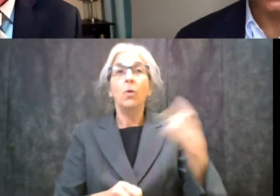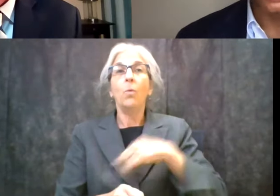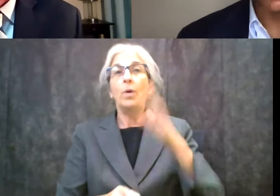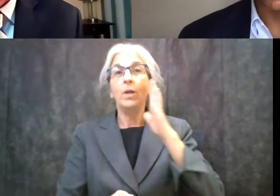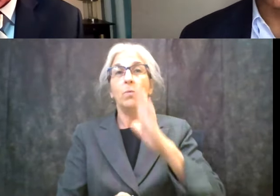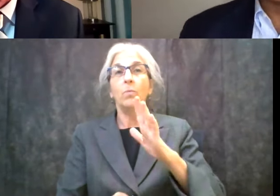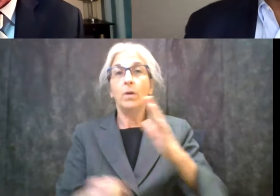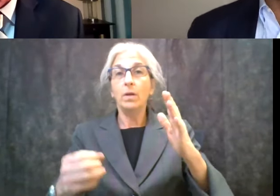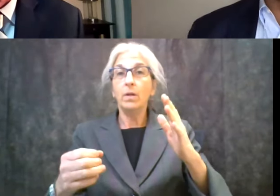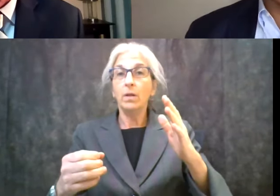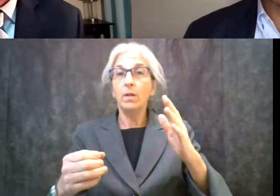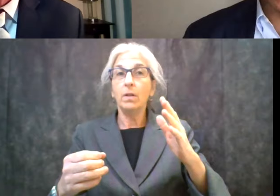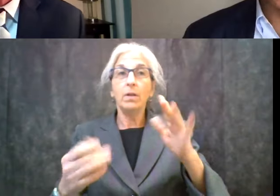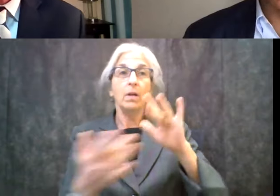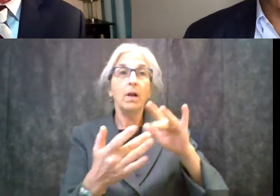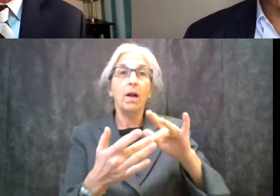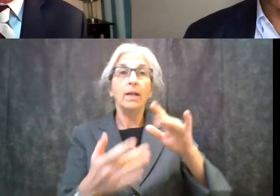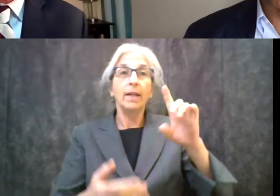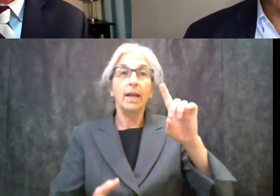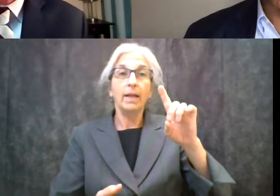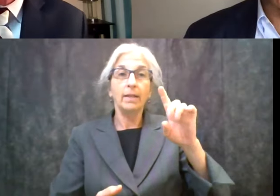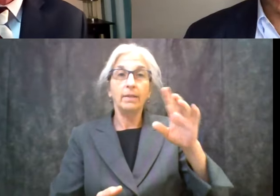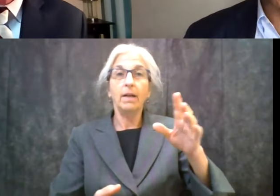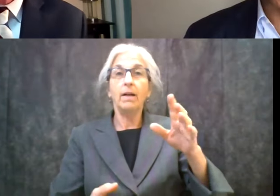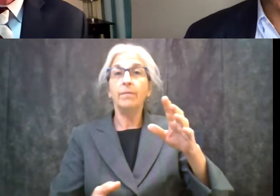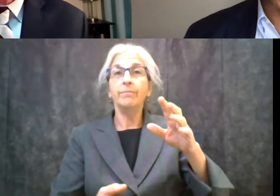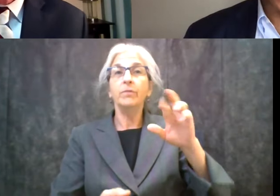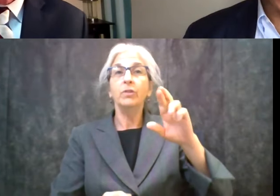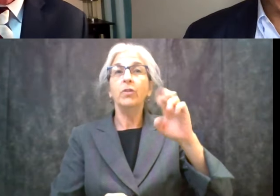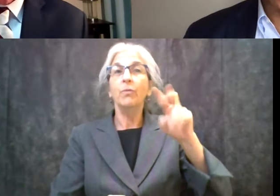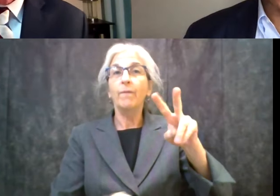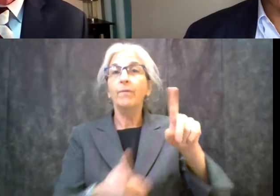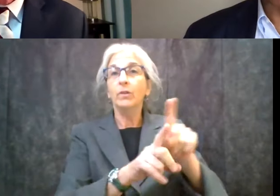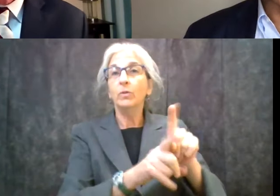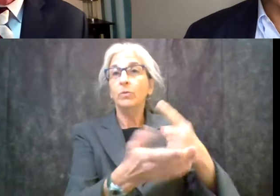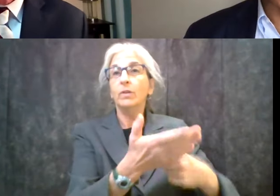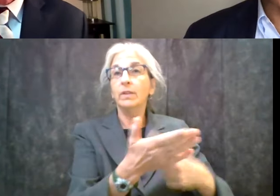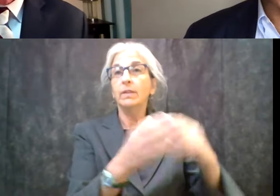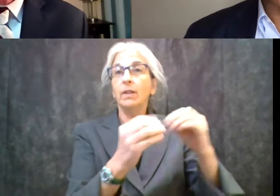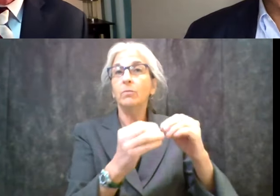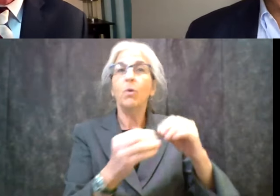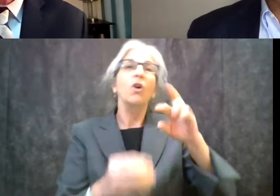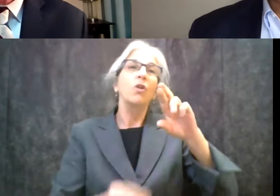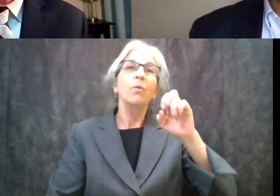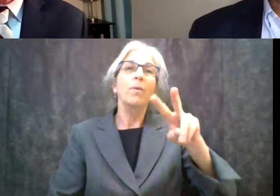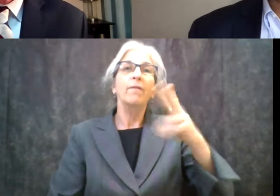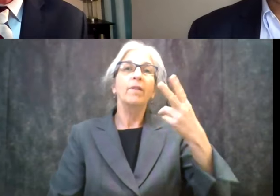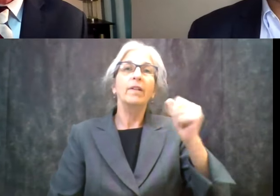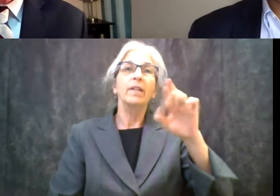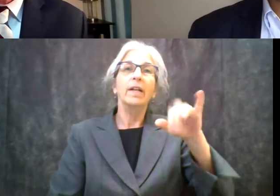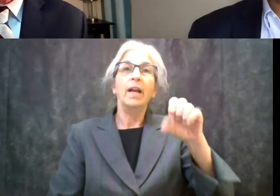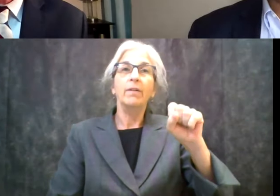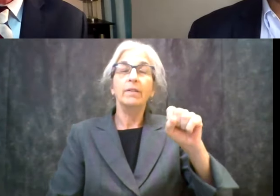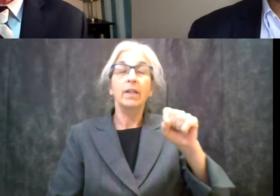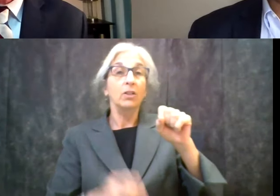from Dr. Stephen Hewlett, pastor of the Riverview Baptist Church. And I'm looking at this question right now. And Dr.